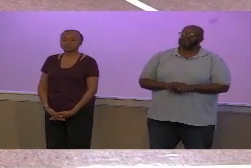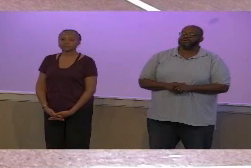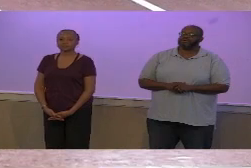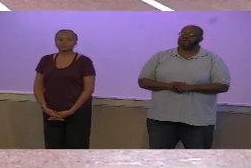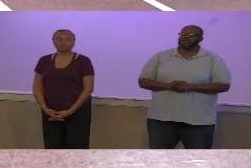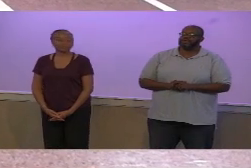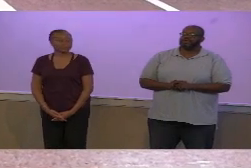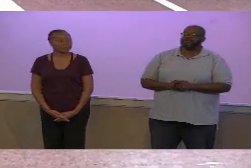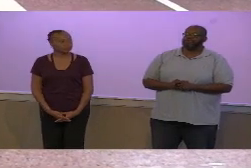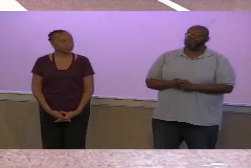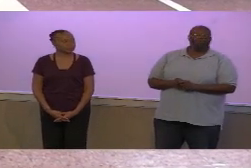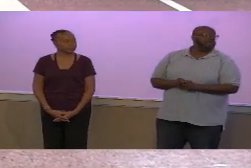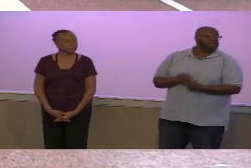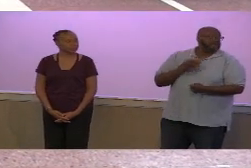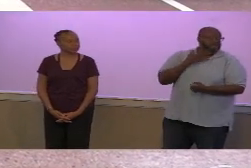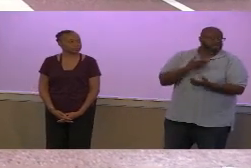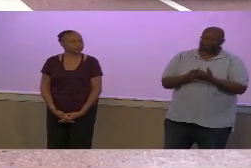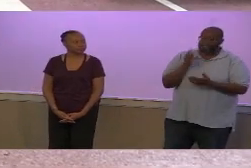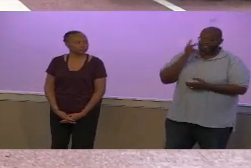All y'all today.